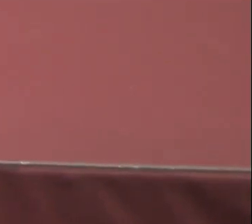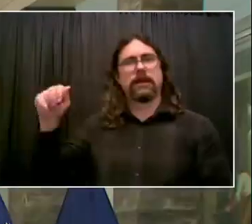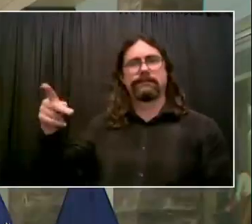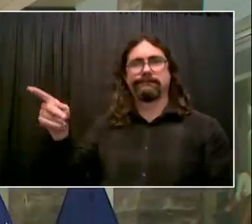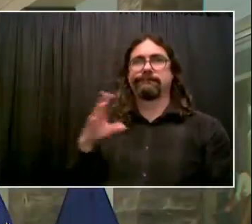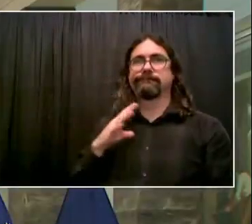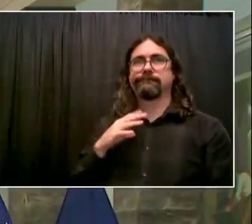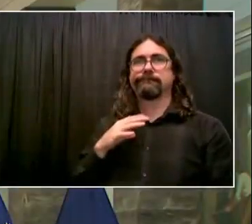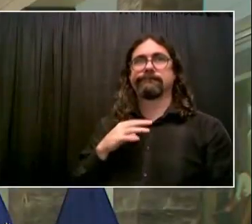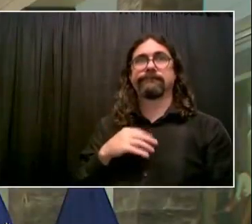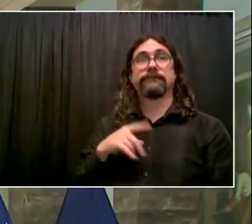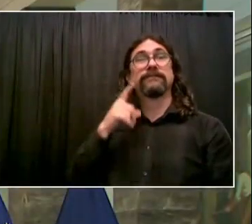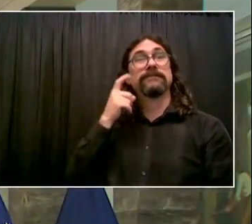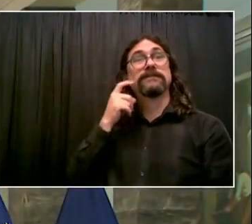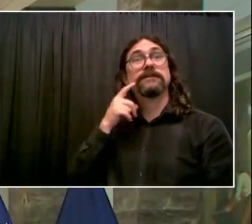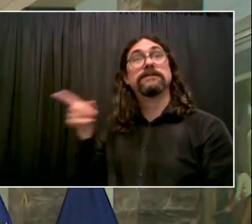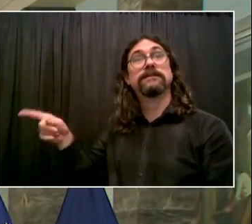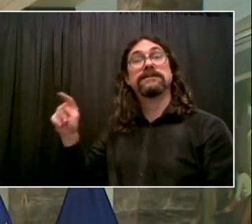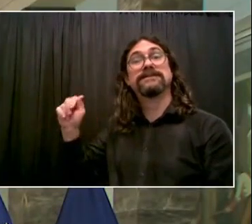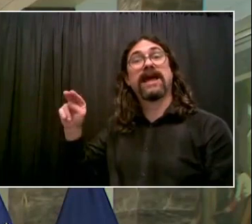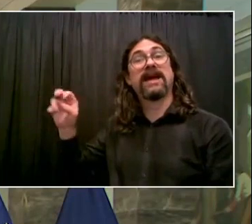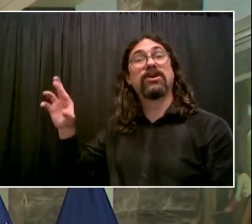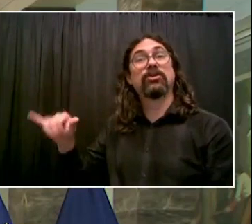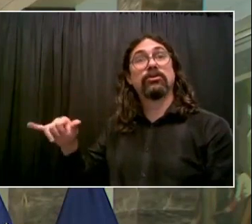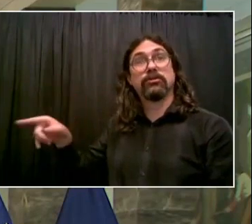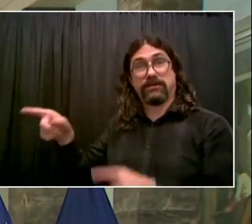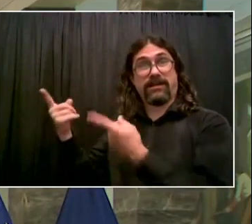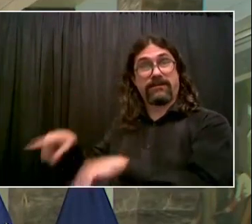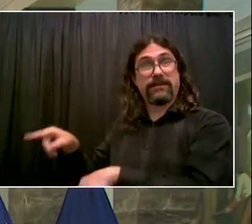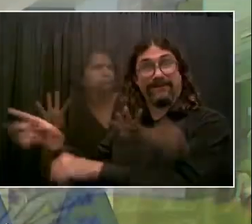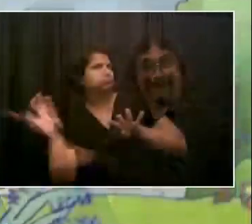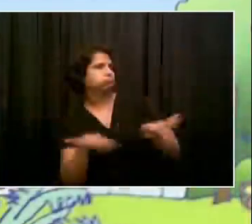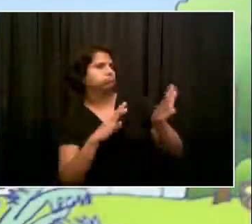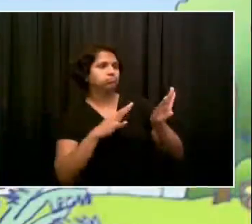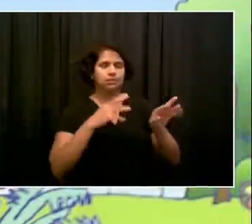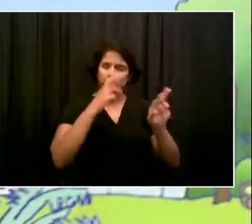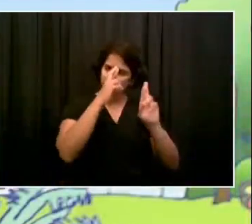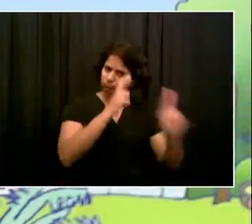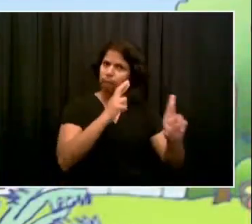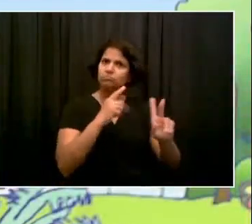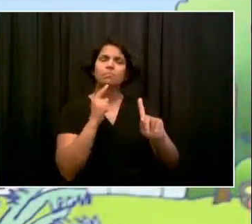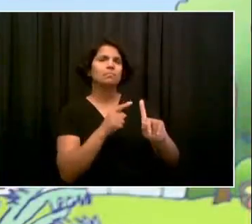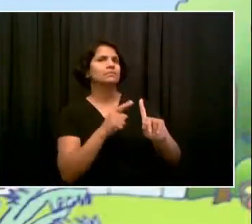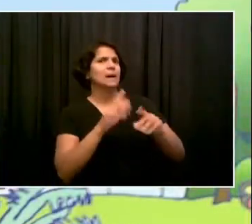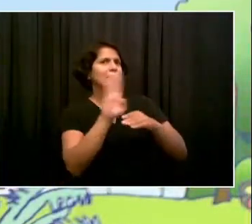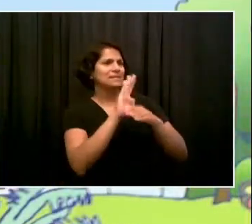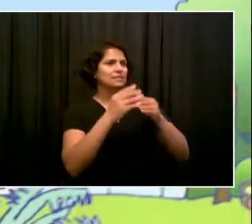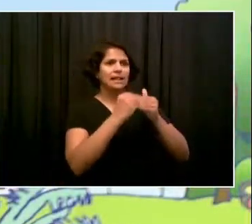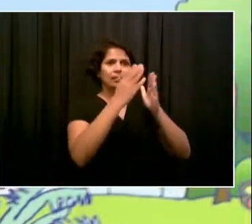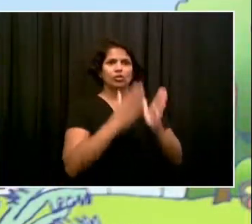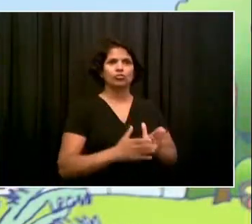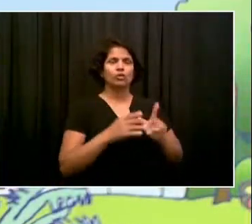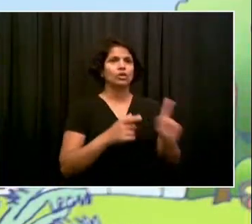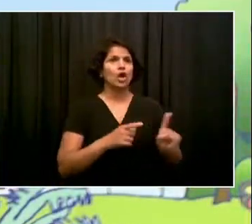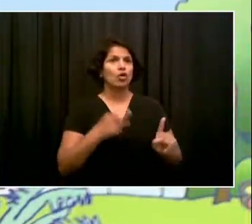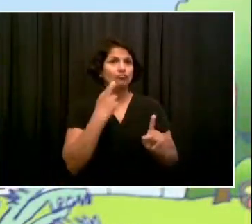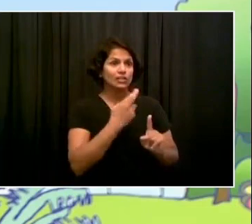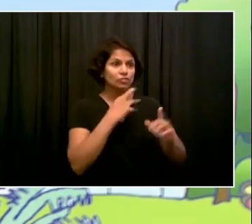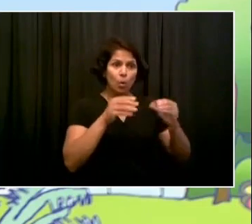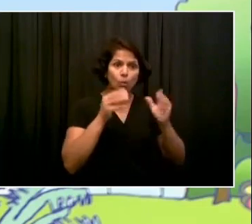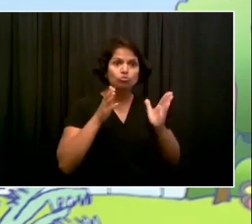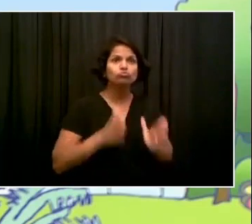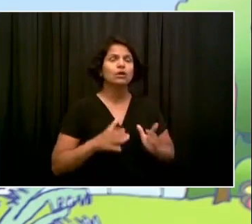later, Mayor Bill de Blasio gave a rave review of what this means. It's time for the business community to step up. The